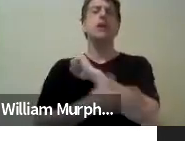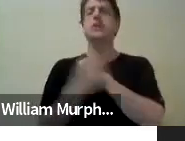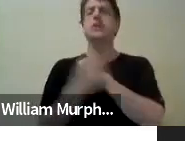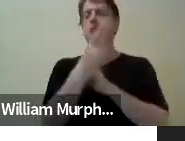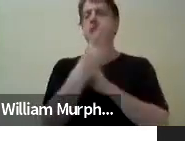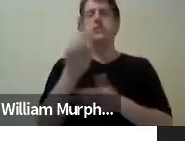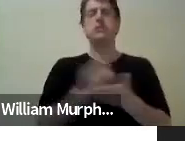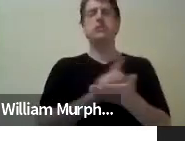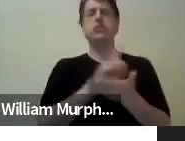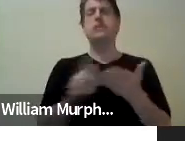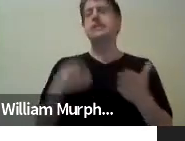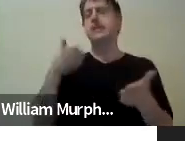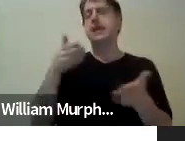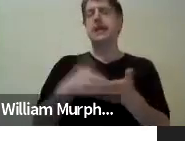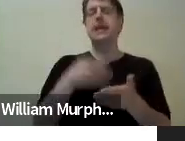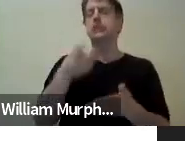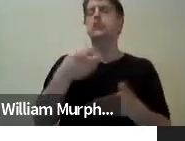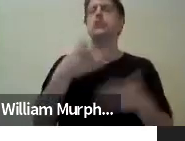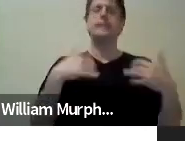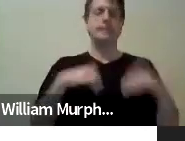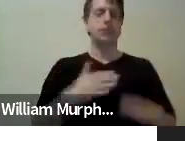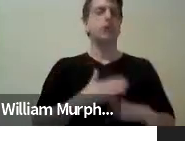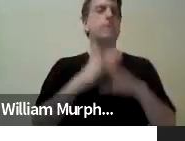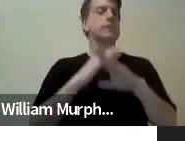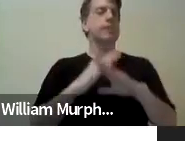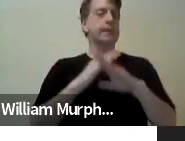because of it, you're still protected.